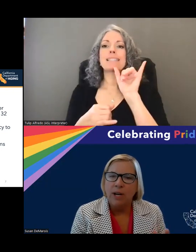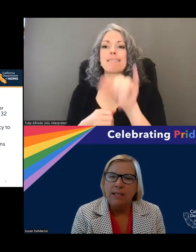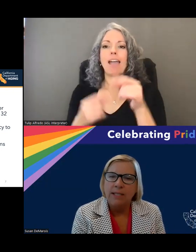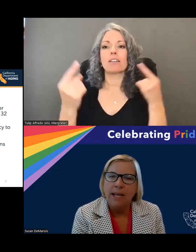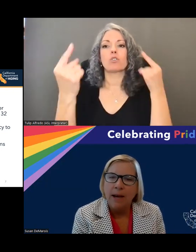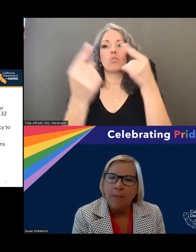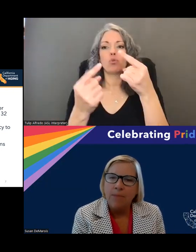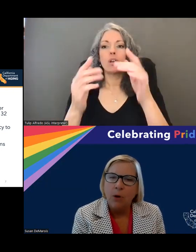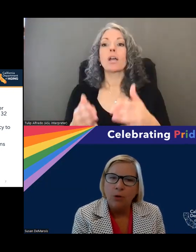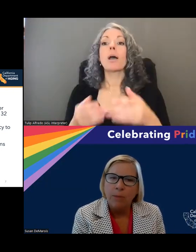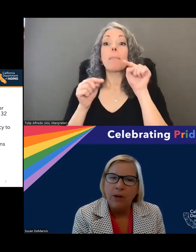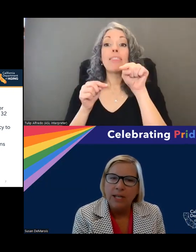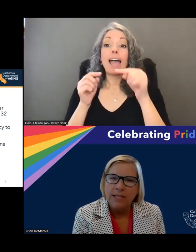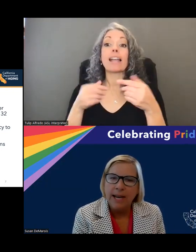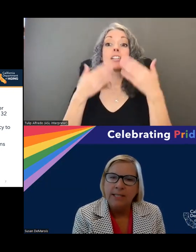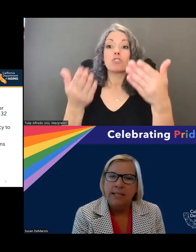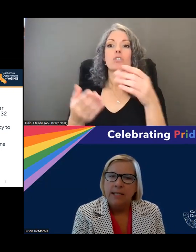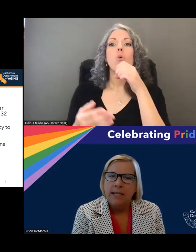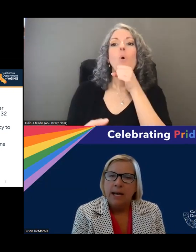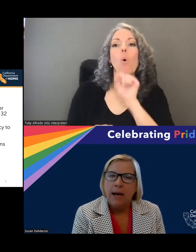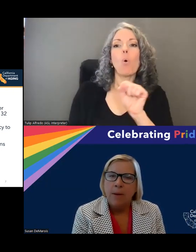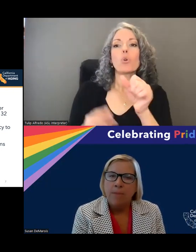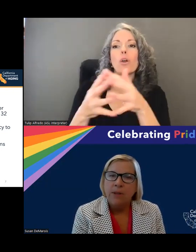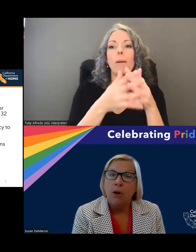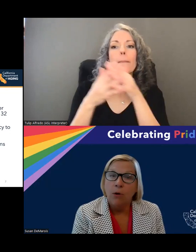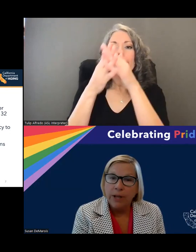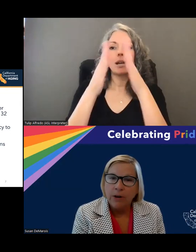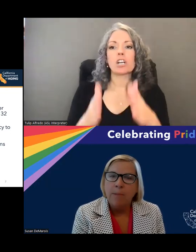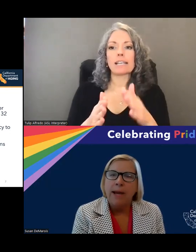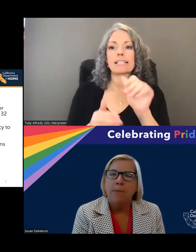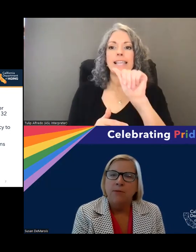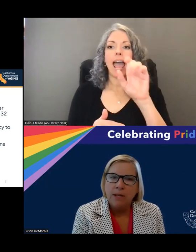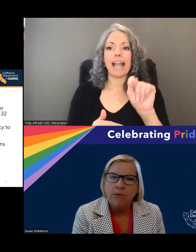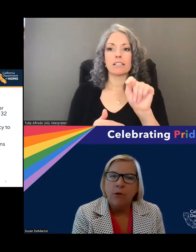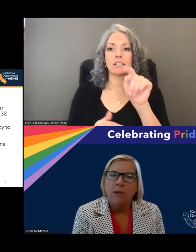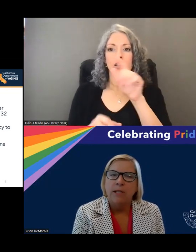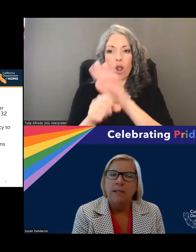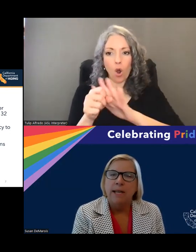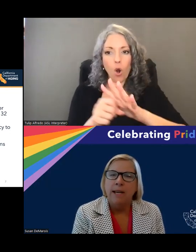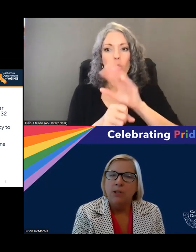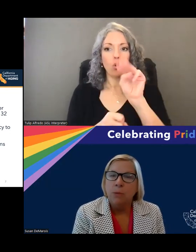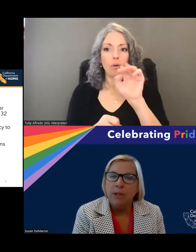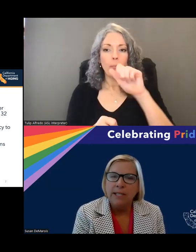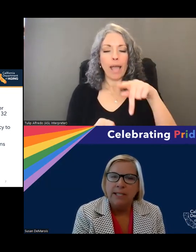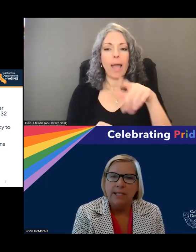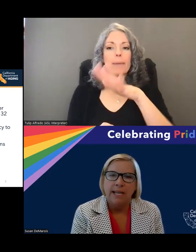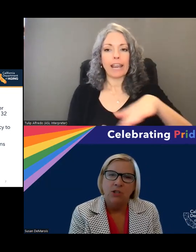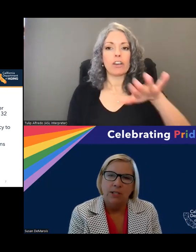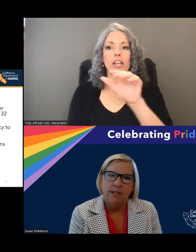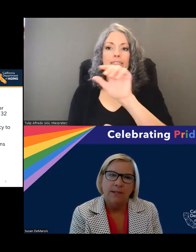it addressed the Older Americans Act, our local area maps, funding formulas, and the